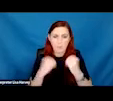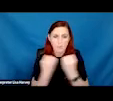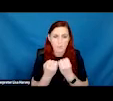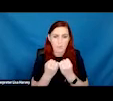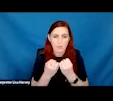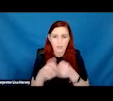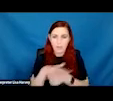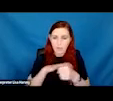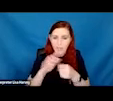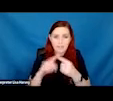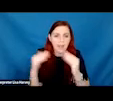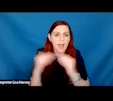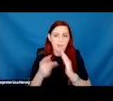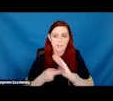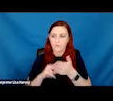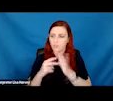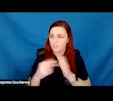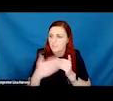and so on.